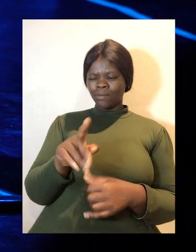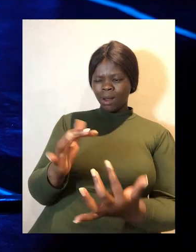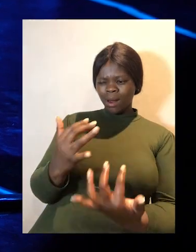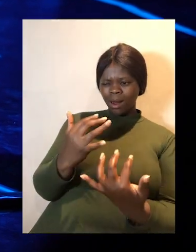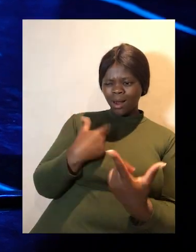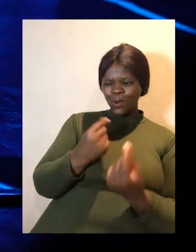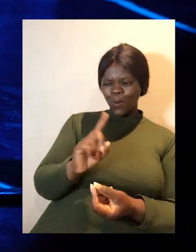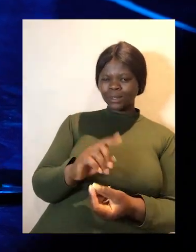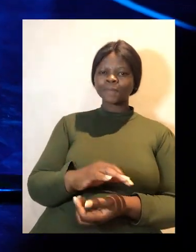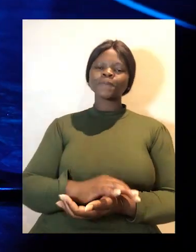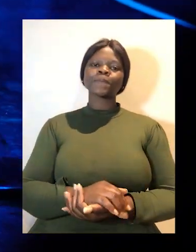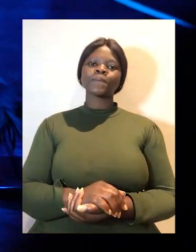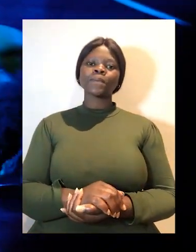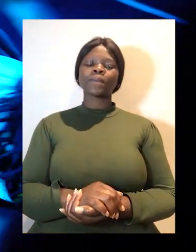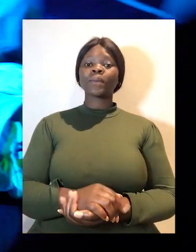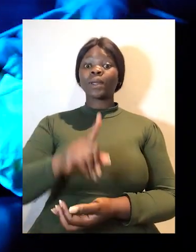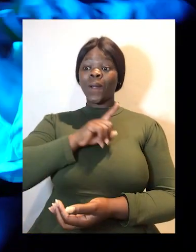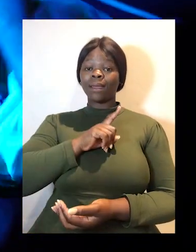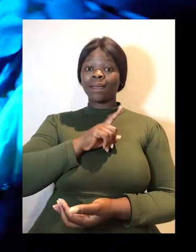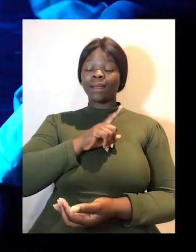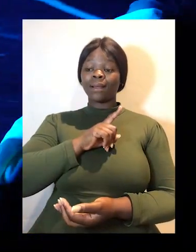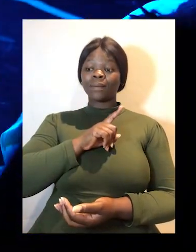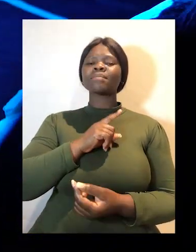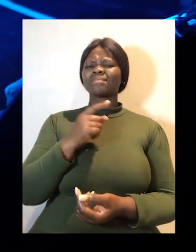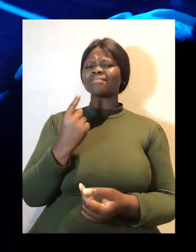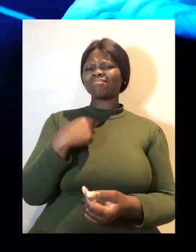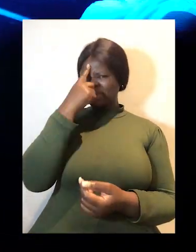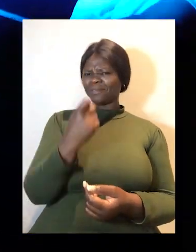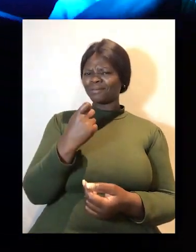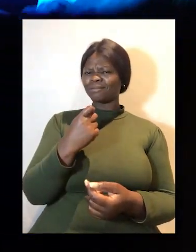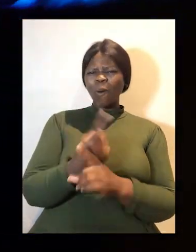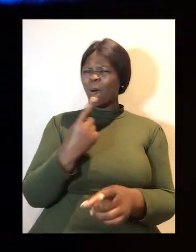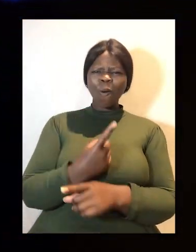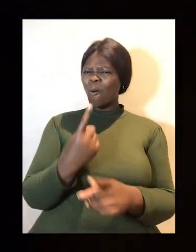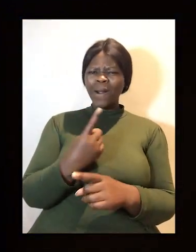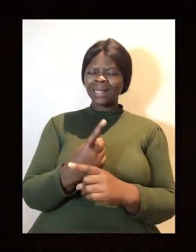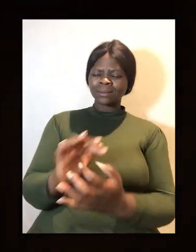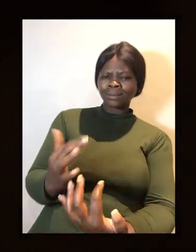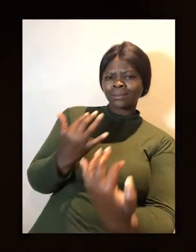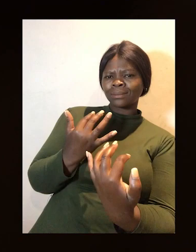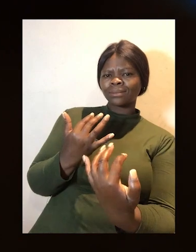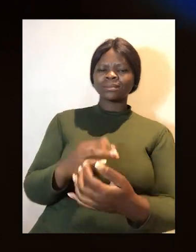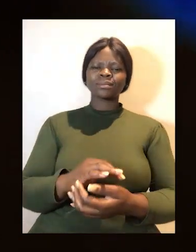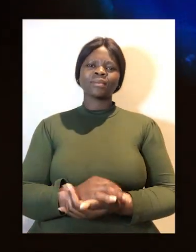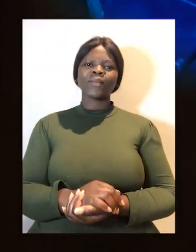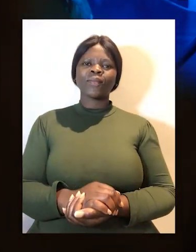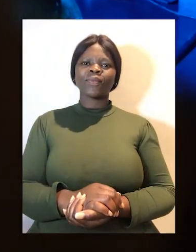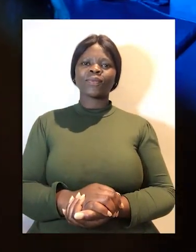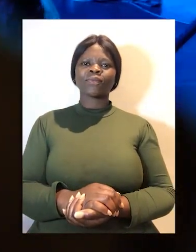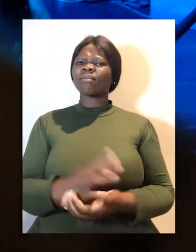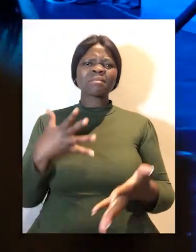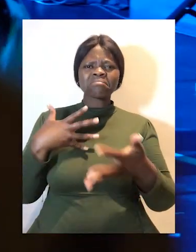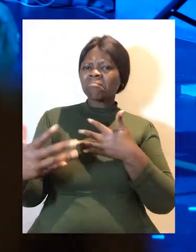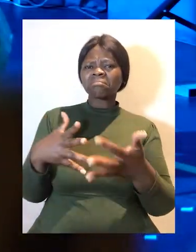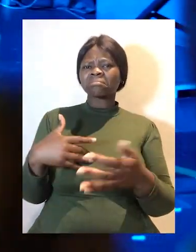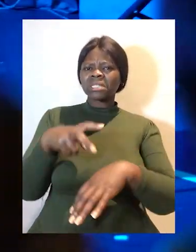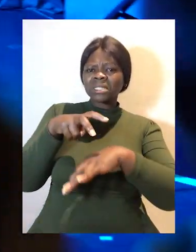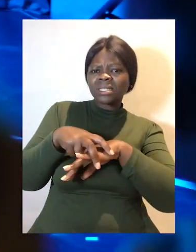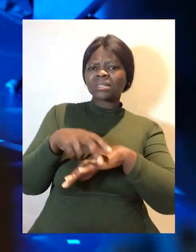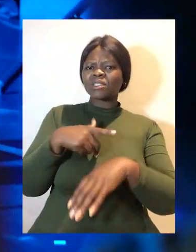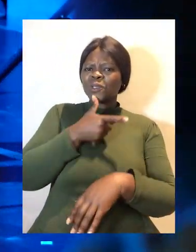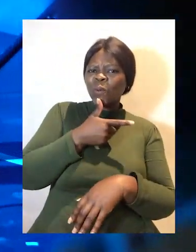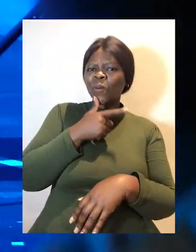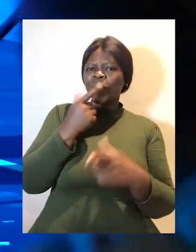now my question is, how am I using this? Because I always believe I have an audience,